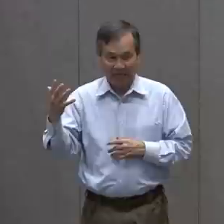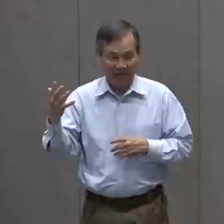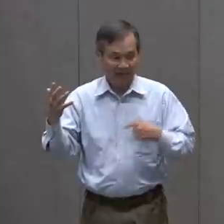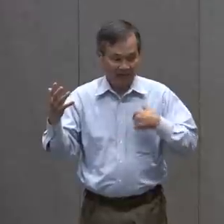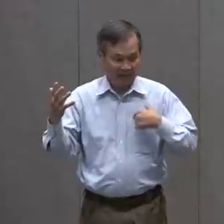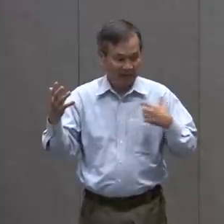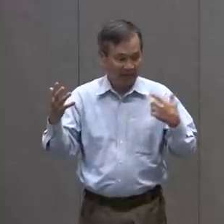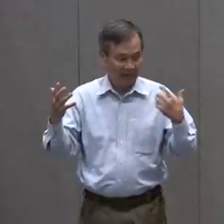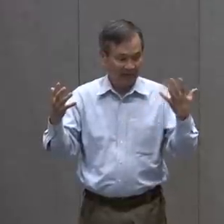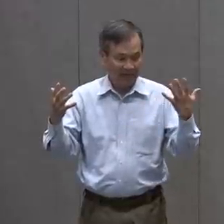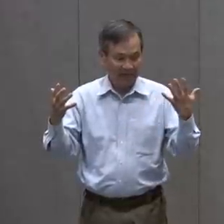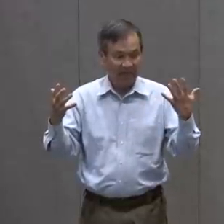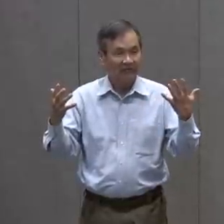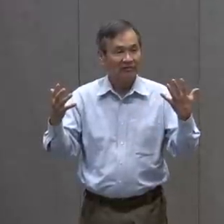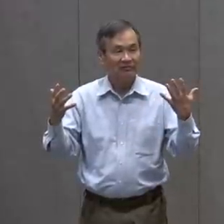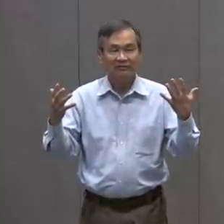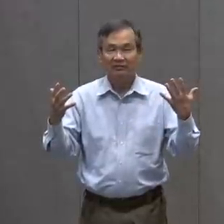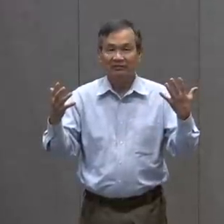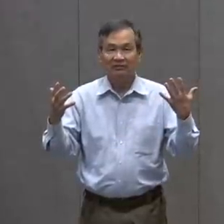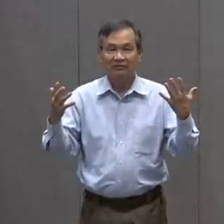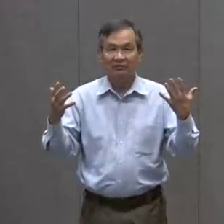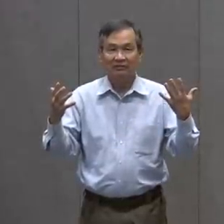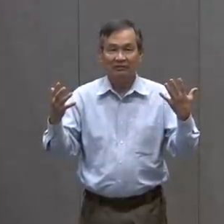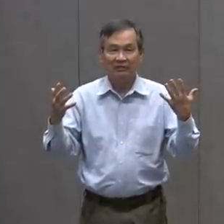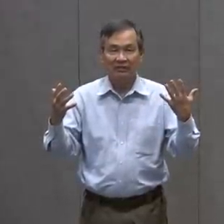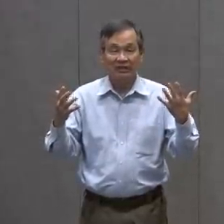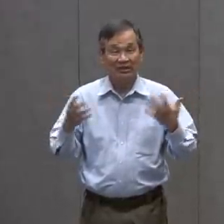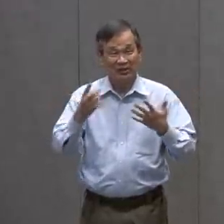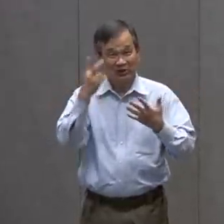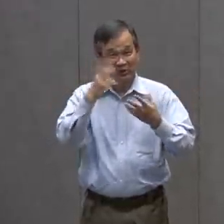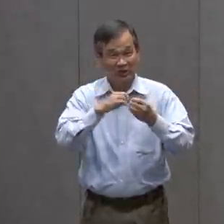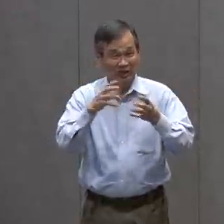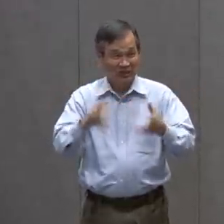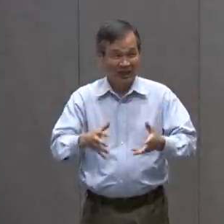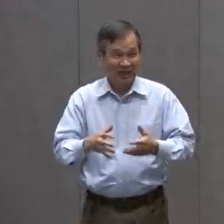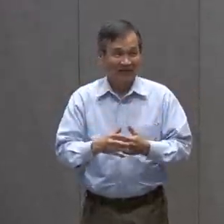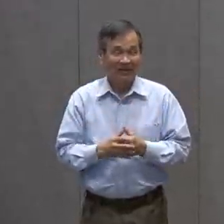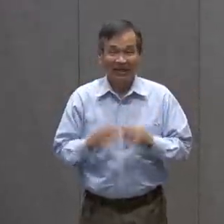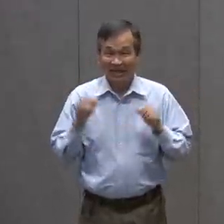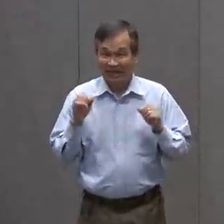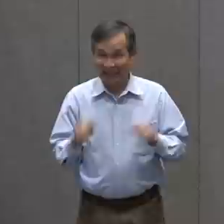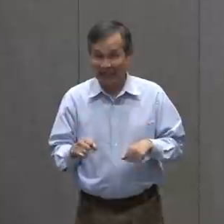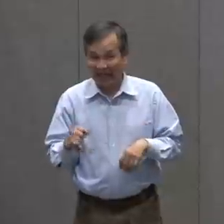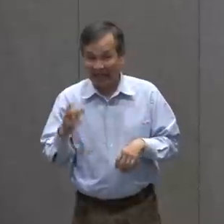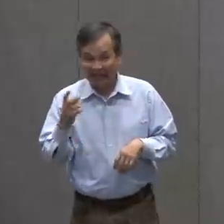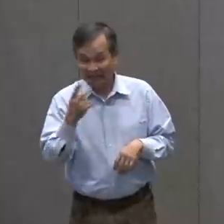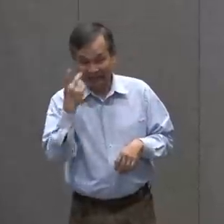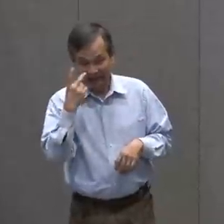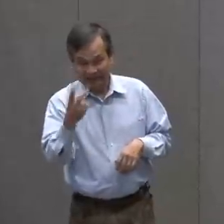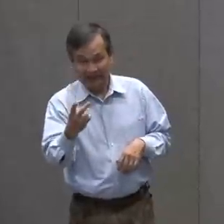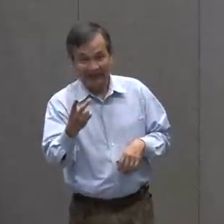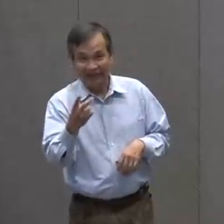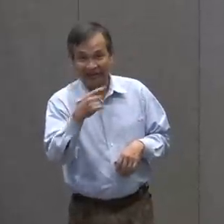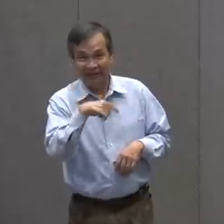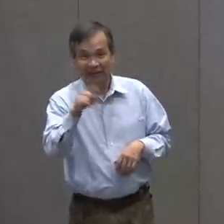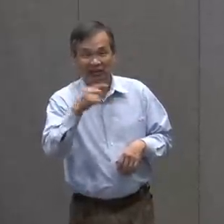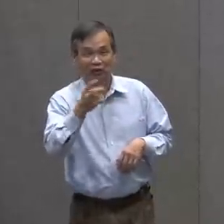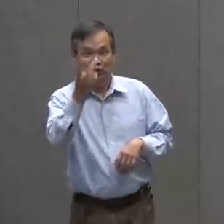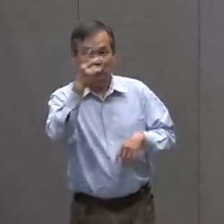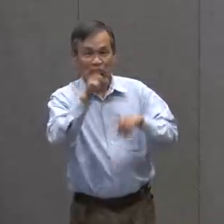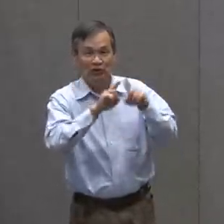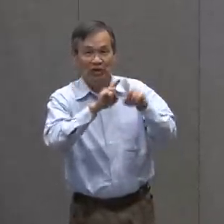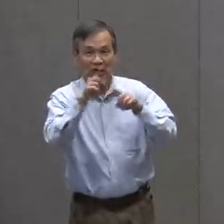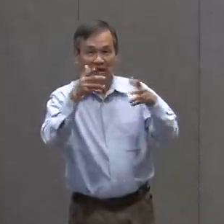and I have 5 of mine. So we have two numbers left. So really, these two numbers may determine the make or break on